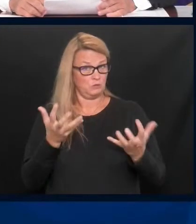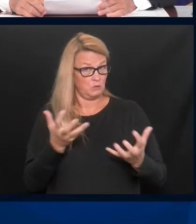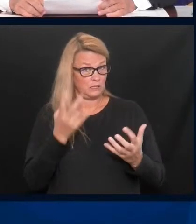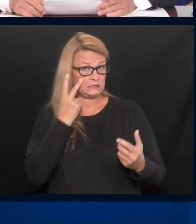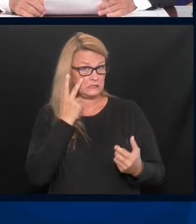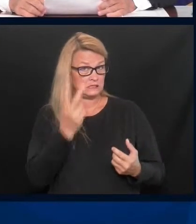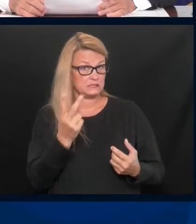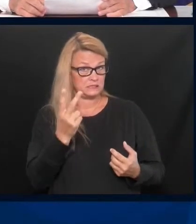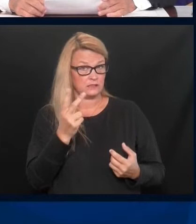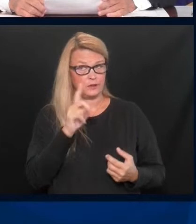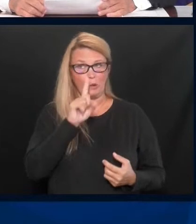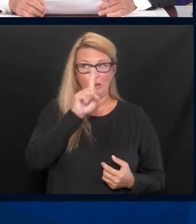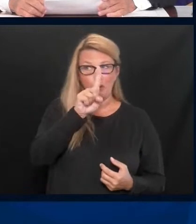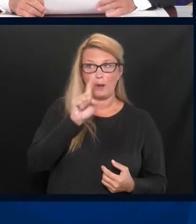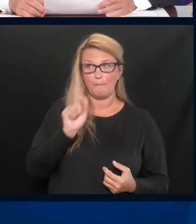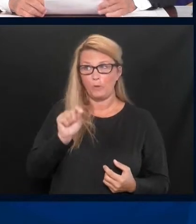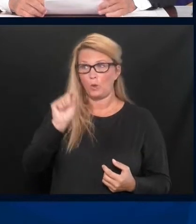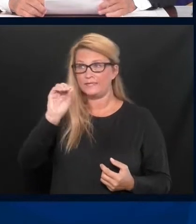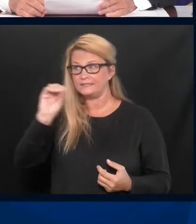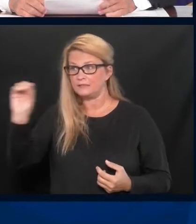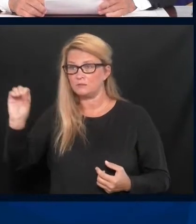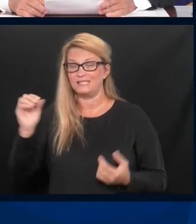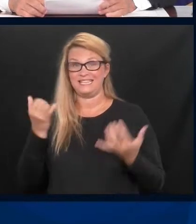at 1 point something, is